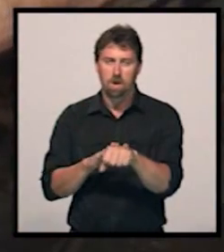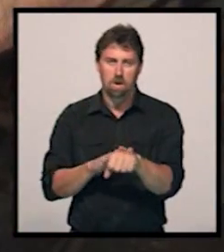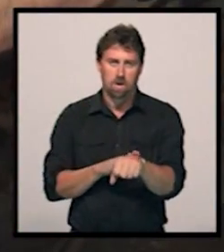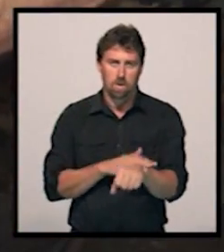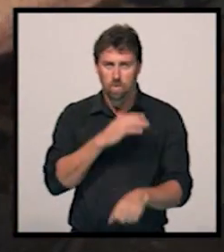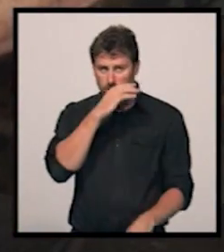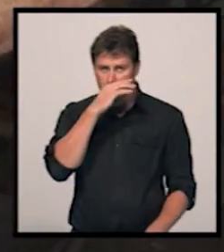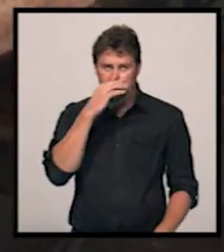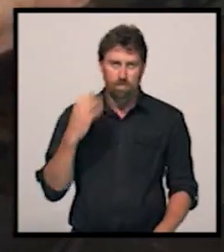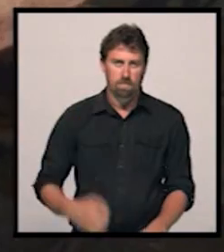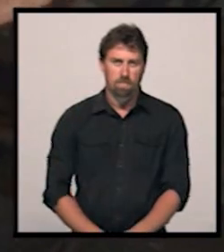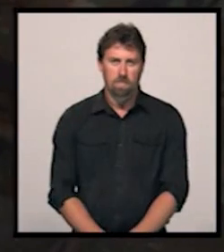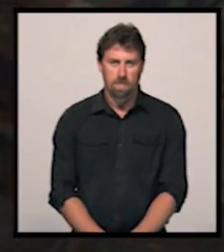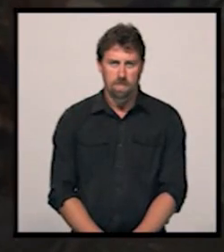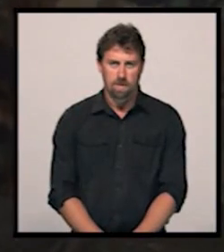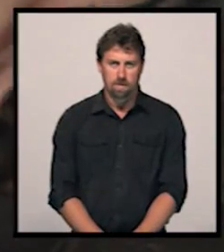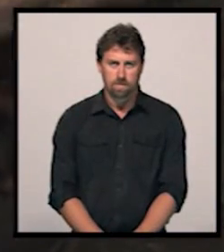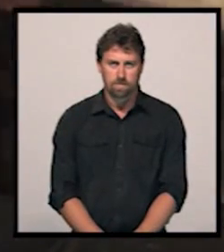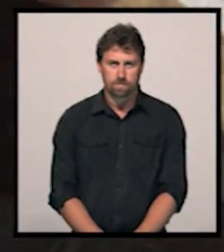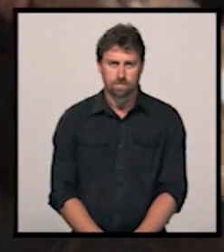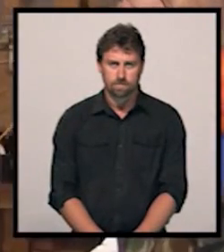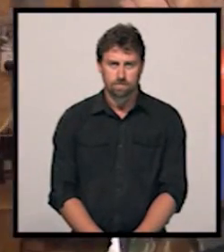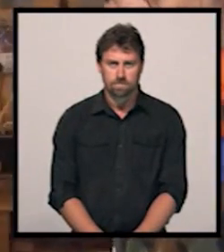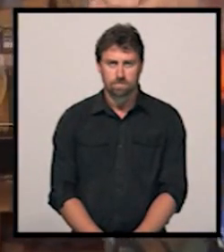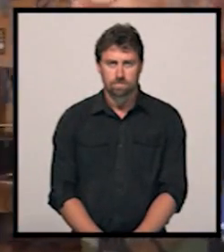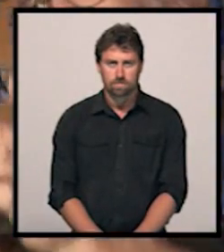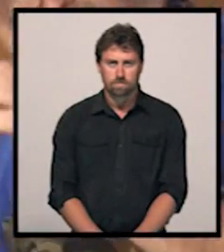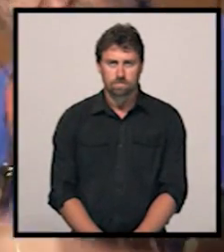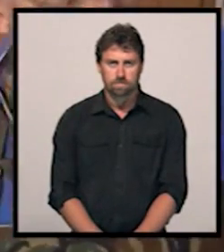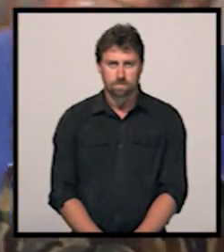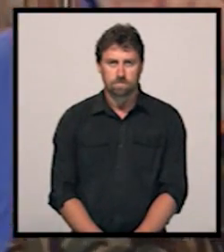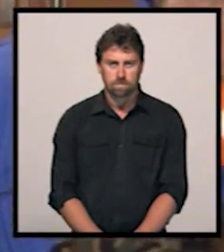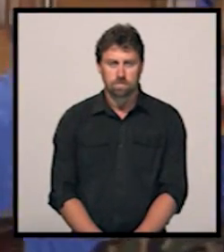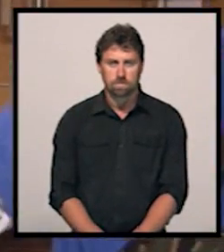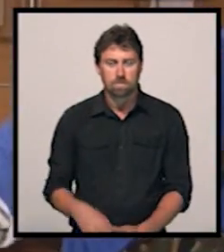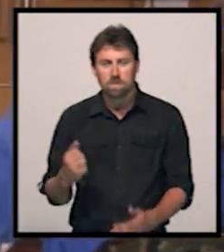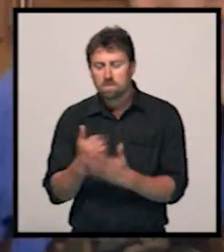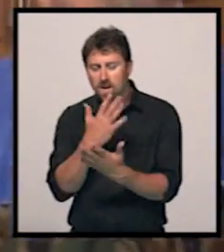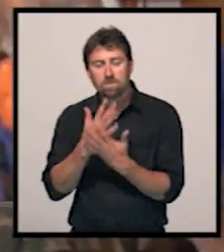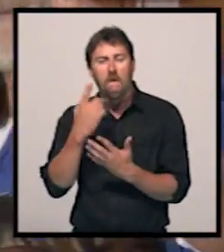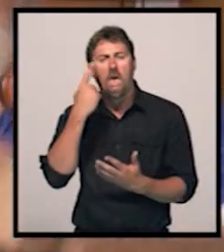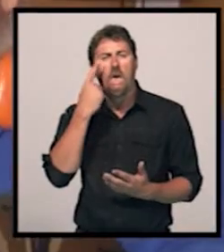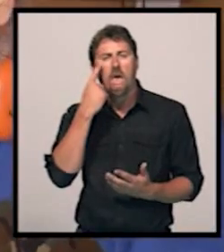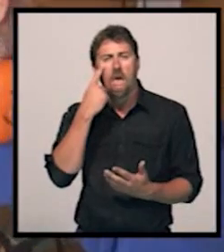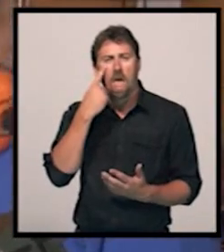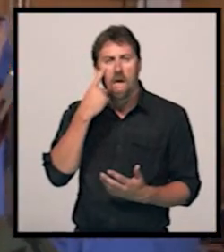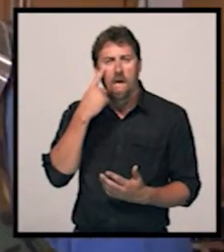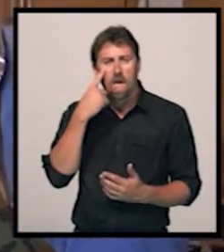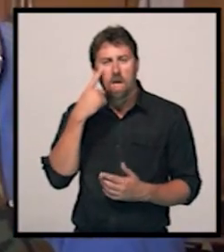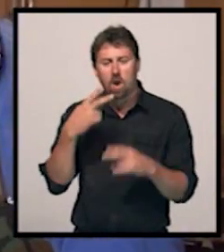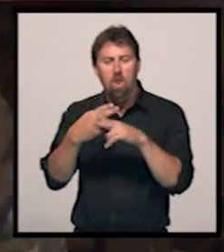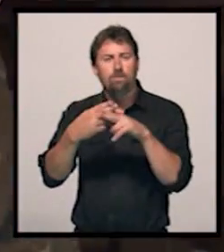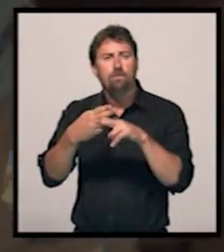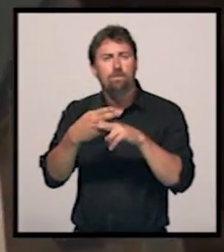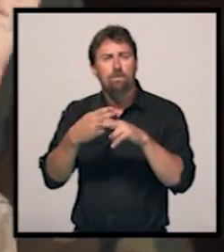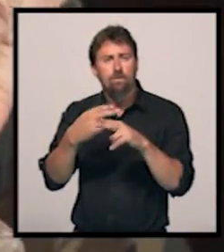all the way so it comes off the riding knife. Just for a little test, get a knife to